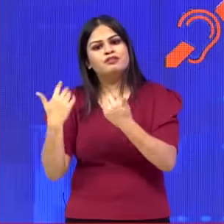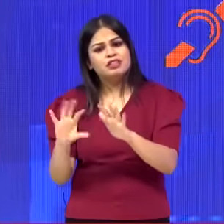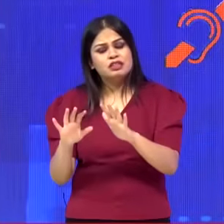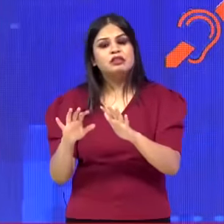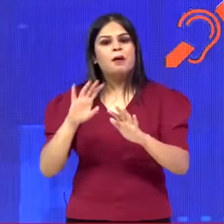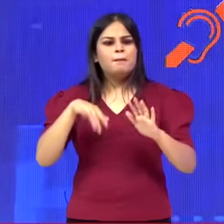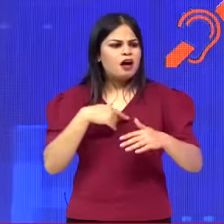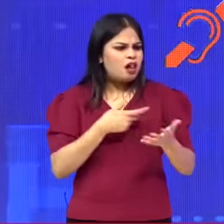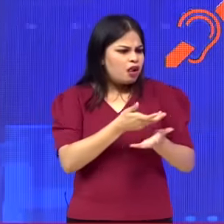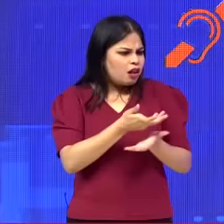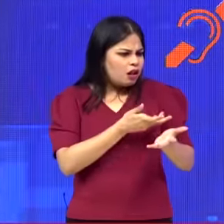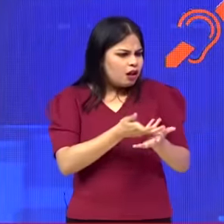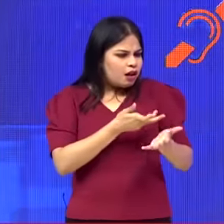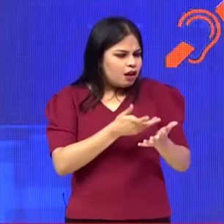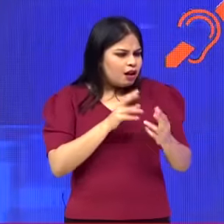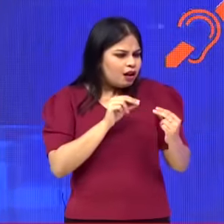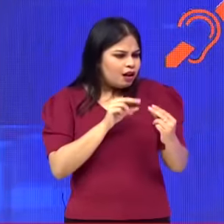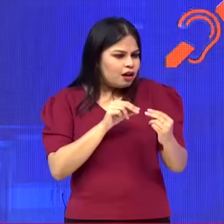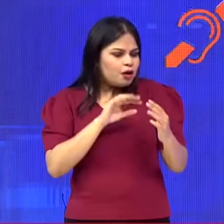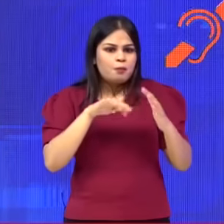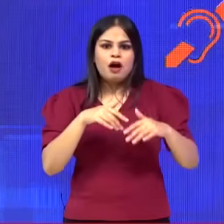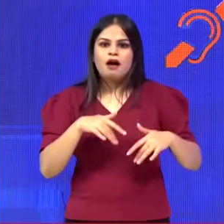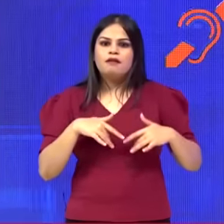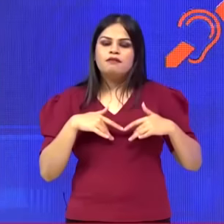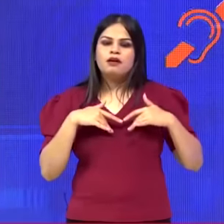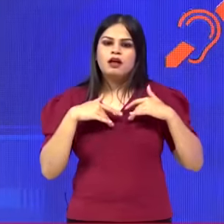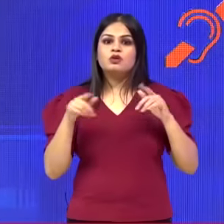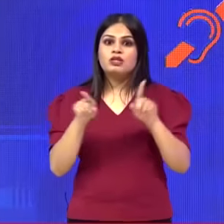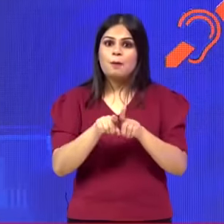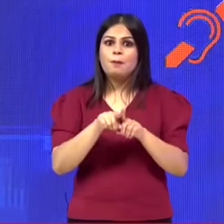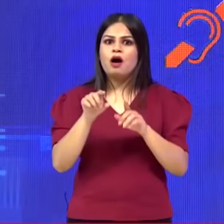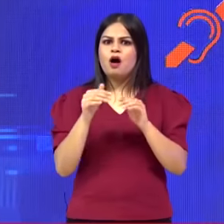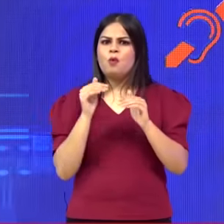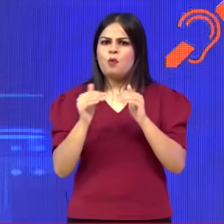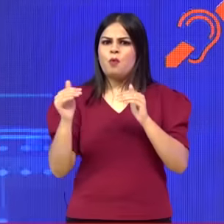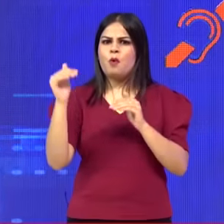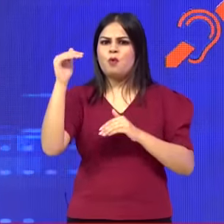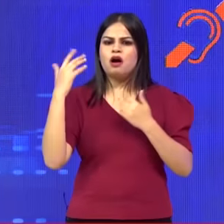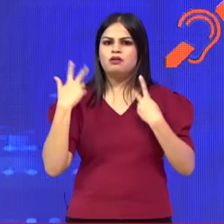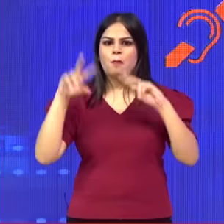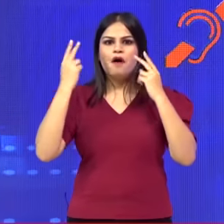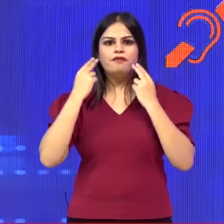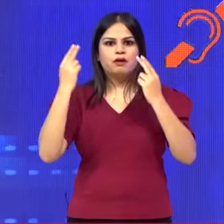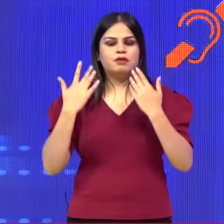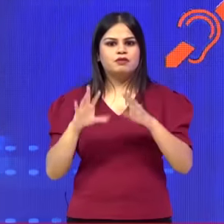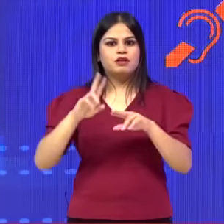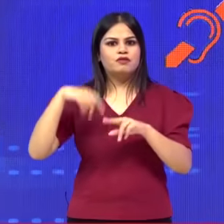talk. And because he's same way only, he's just grown 1,000 times, 1,000 folds.